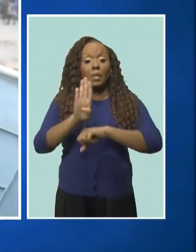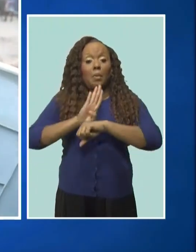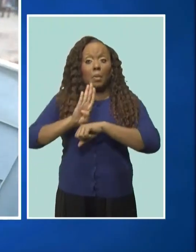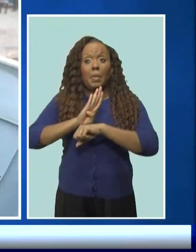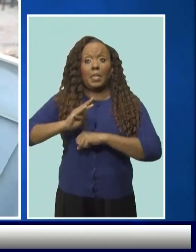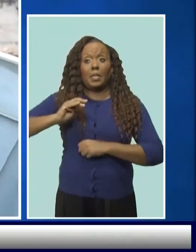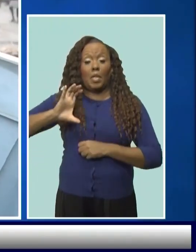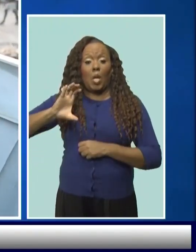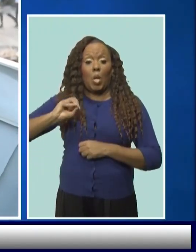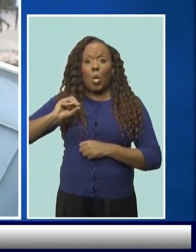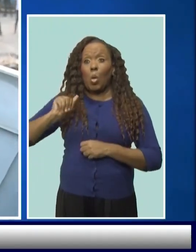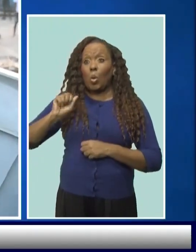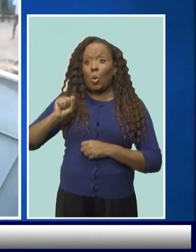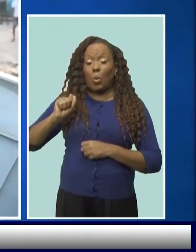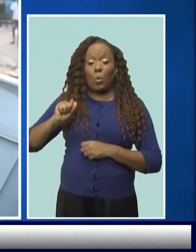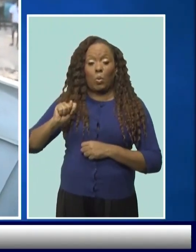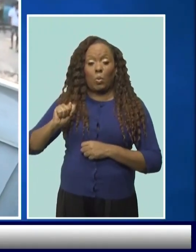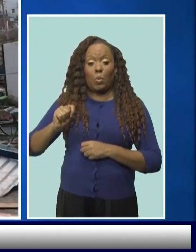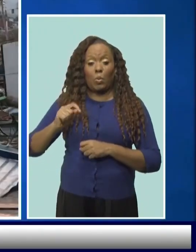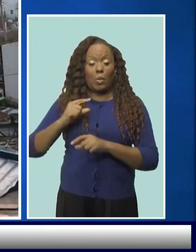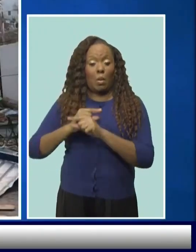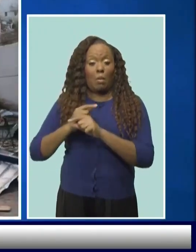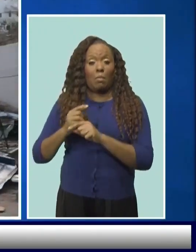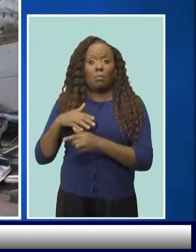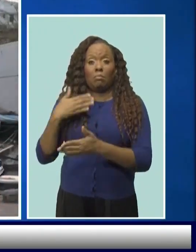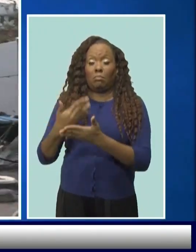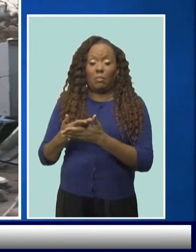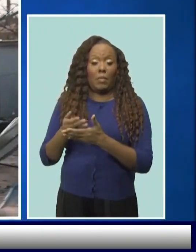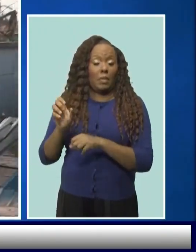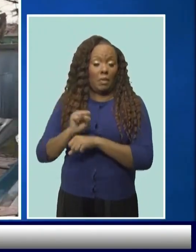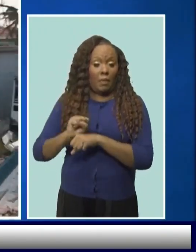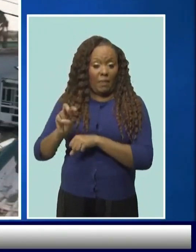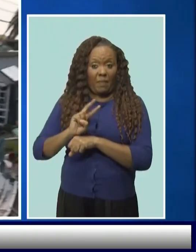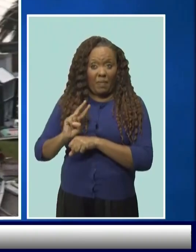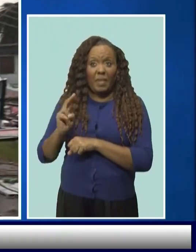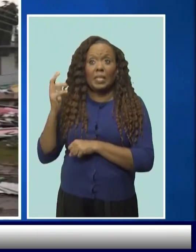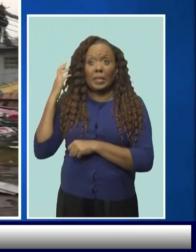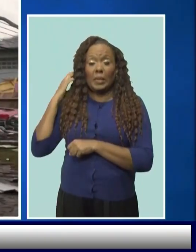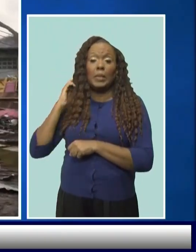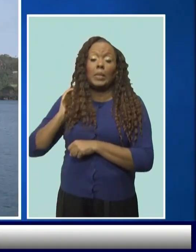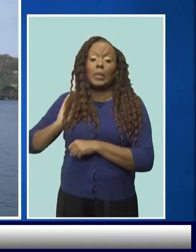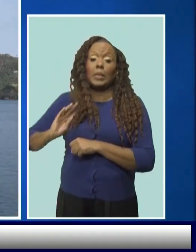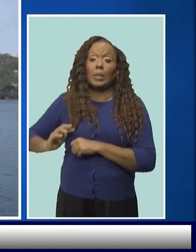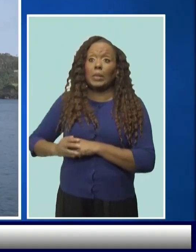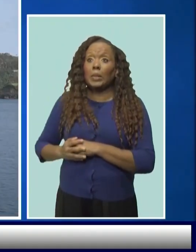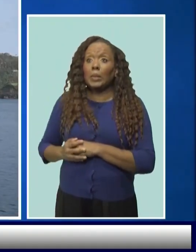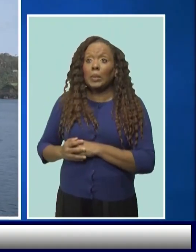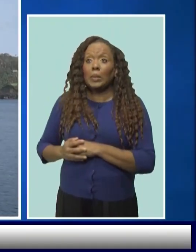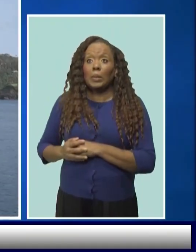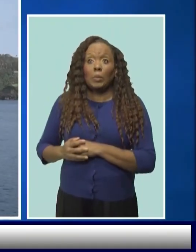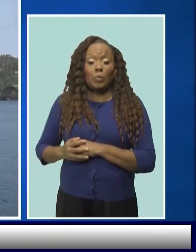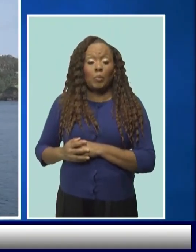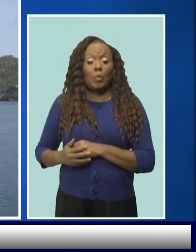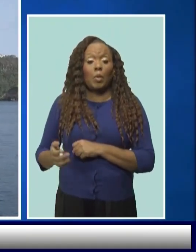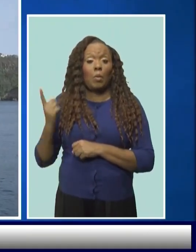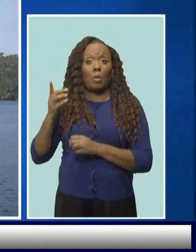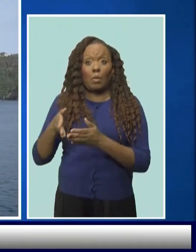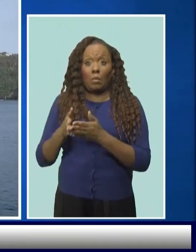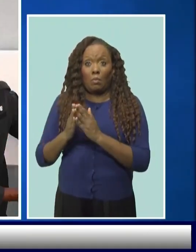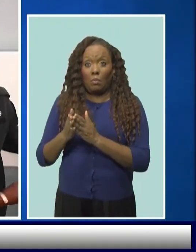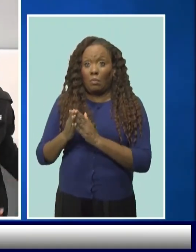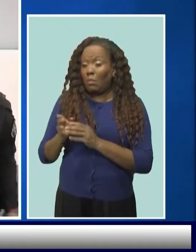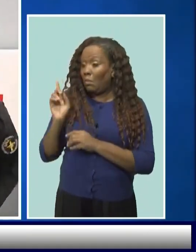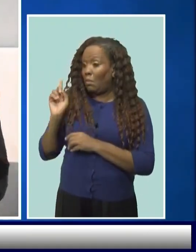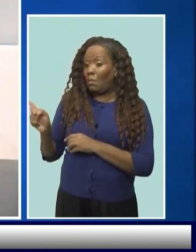has arrived in St. Vincent and the Grenadines following the passage of Hurricane Beryl. The Leonard Banfield vessel brought with